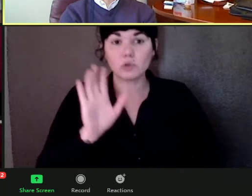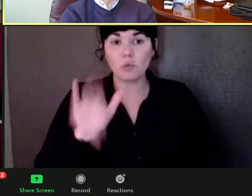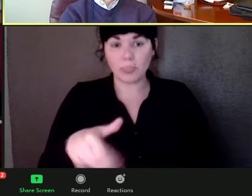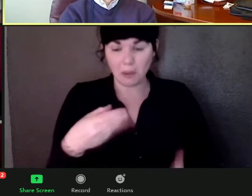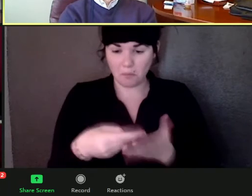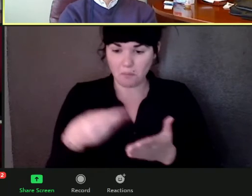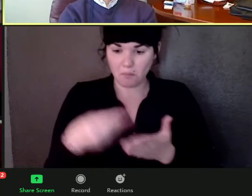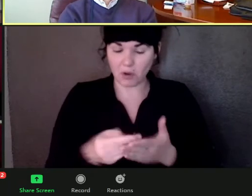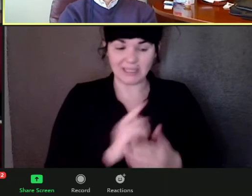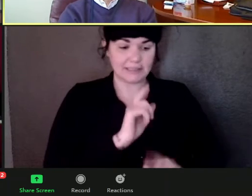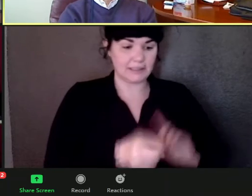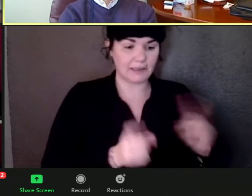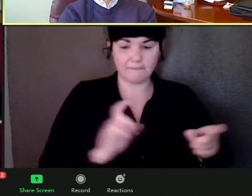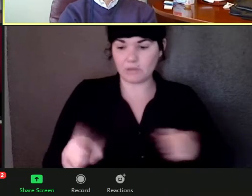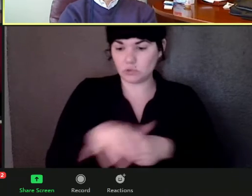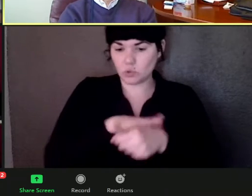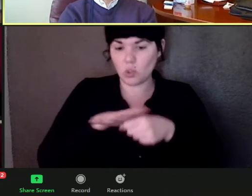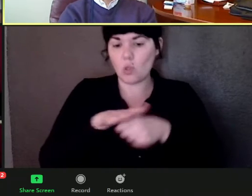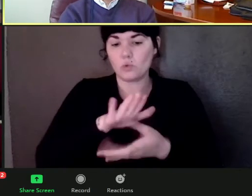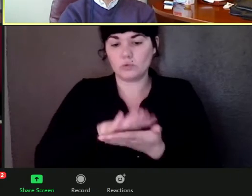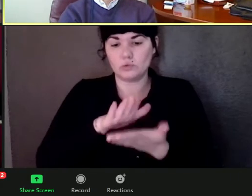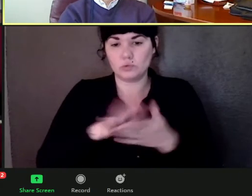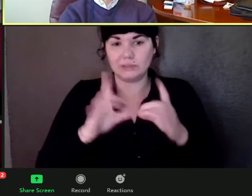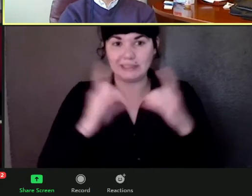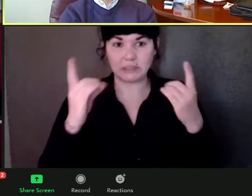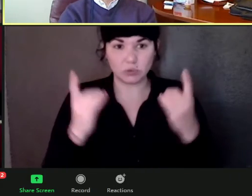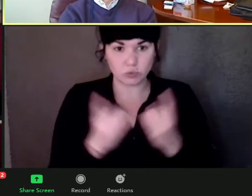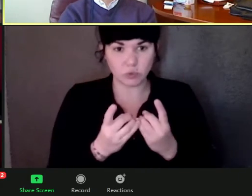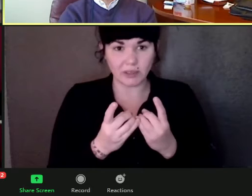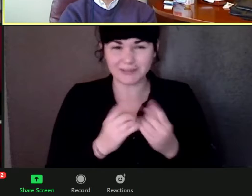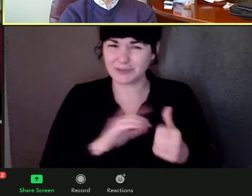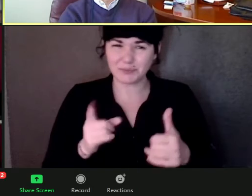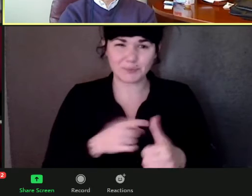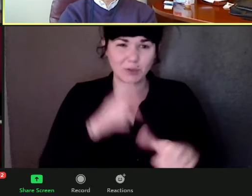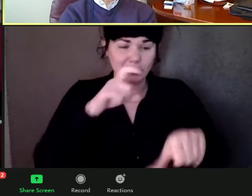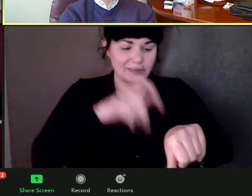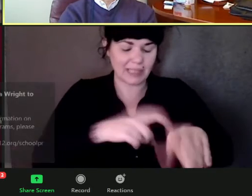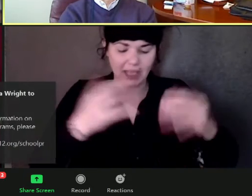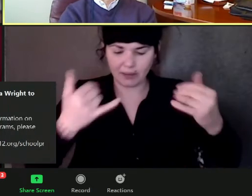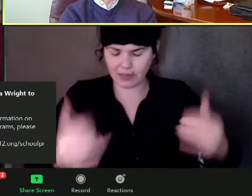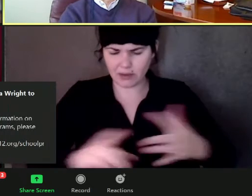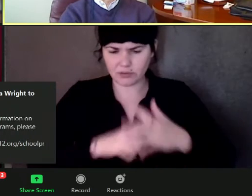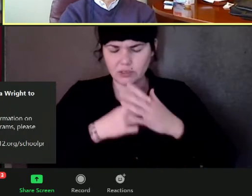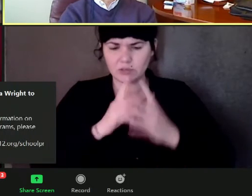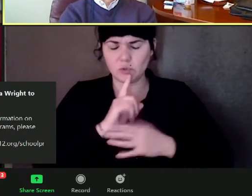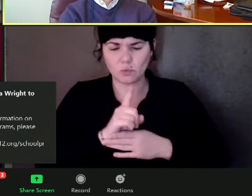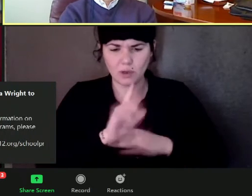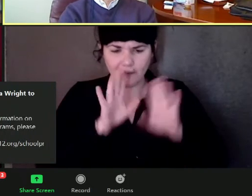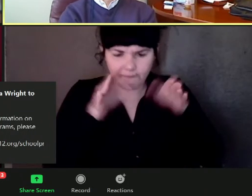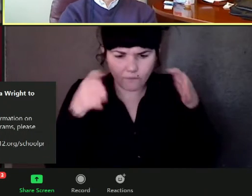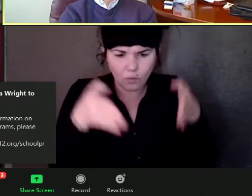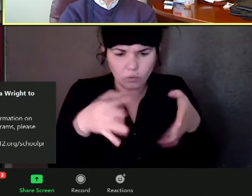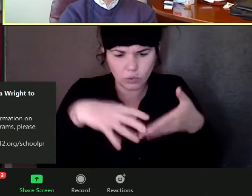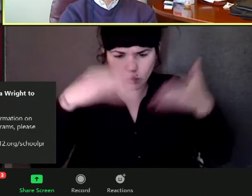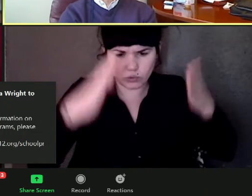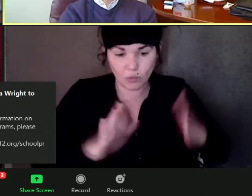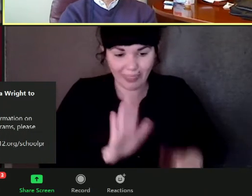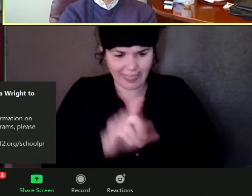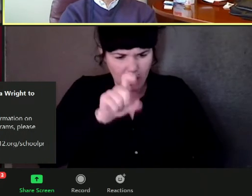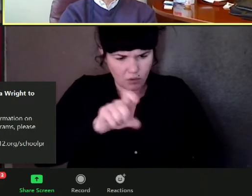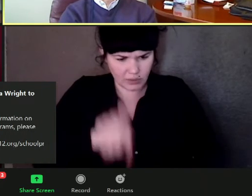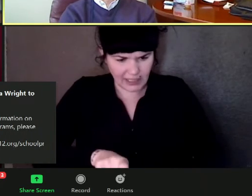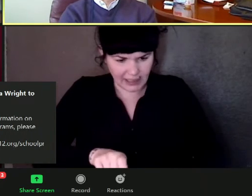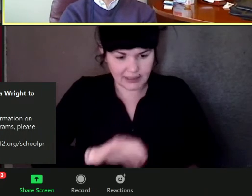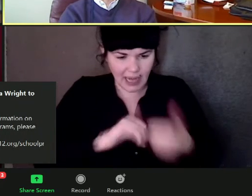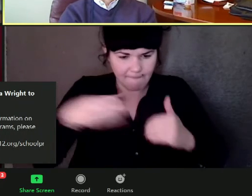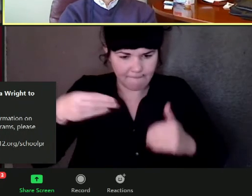districts, really, for the first time, starts to look at funding the needs of the student, as opposed to any other